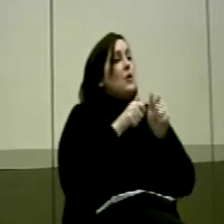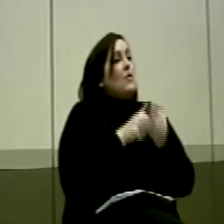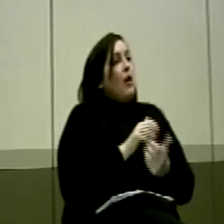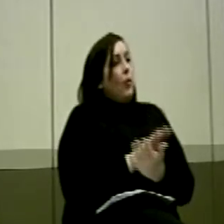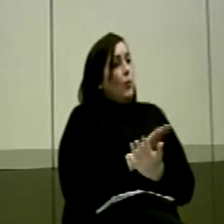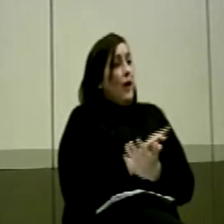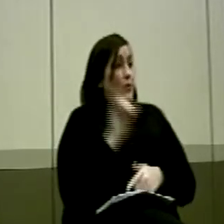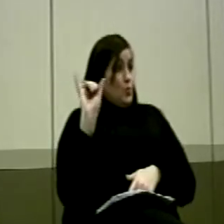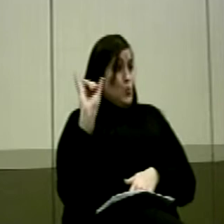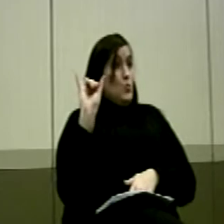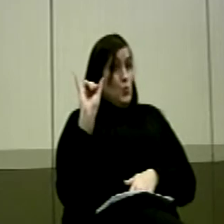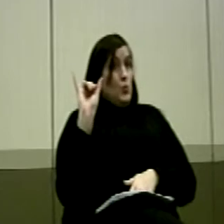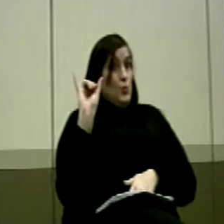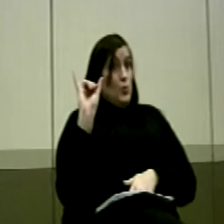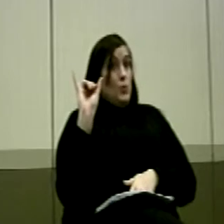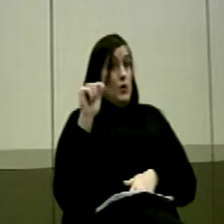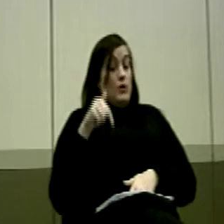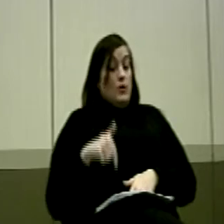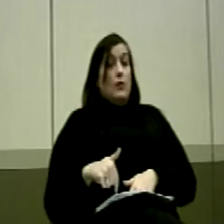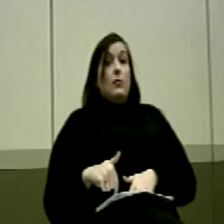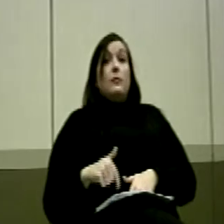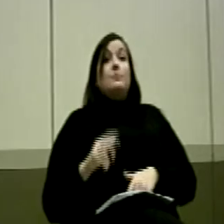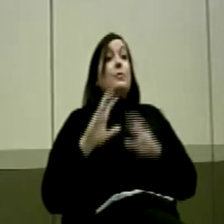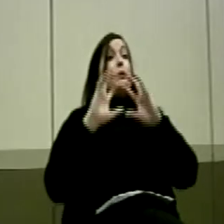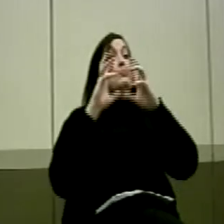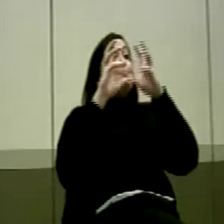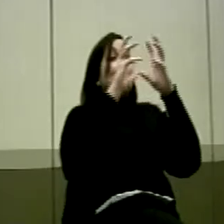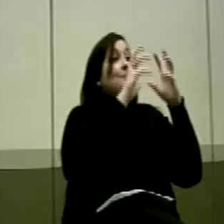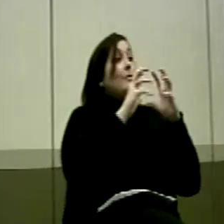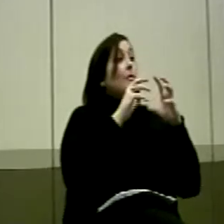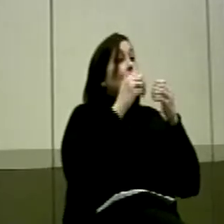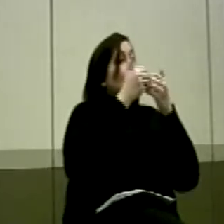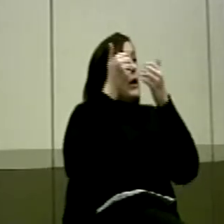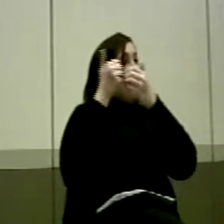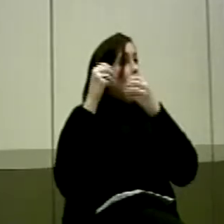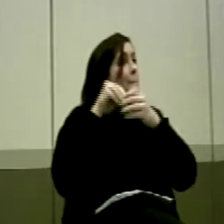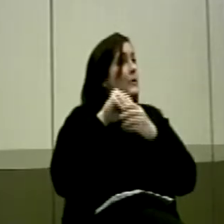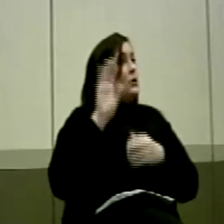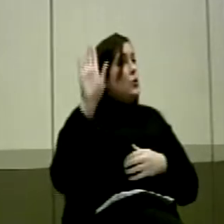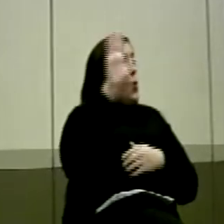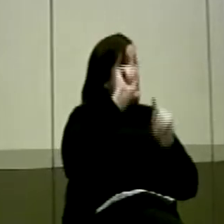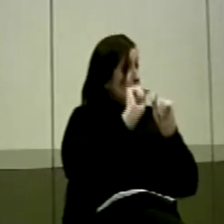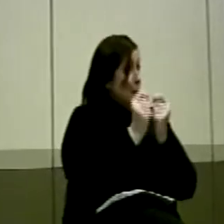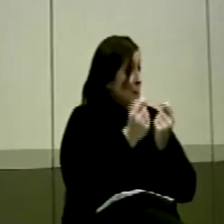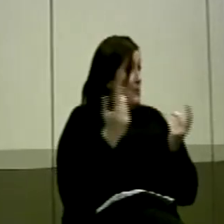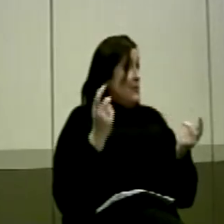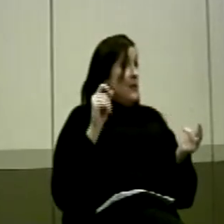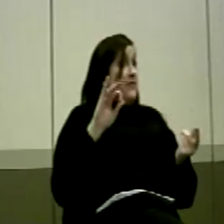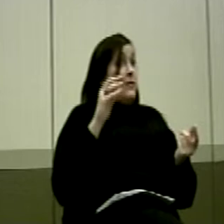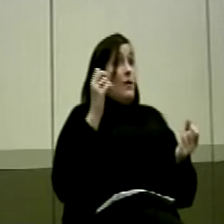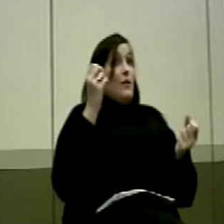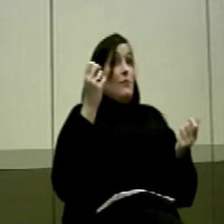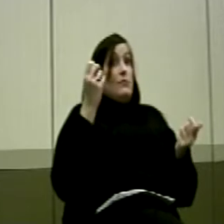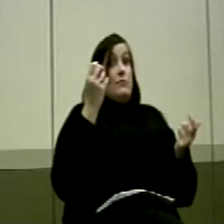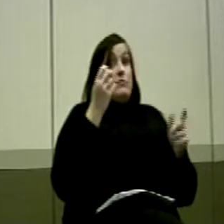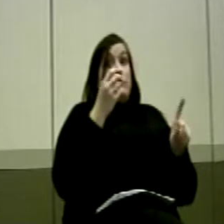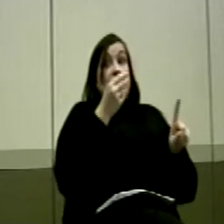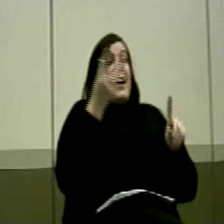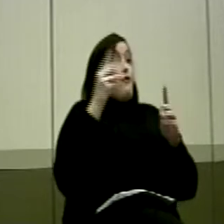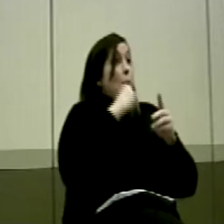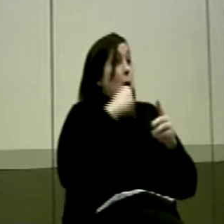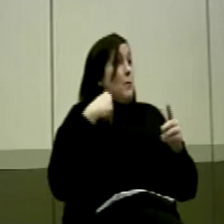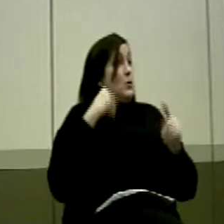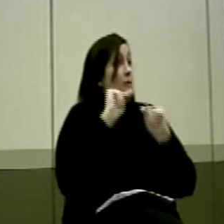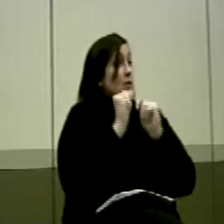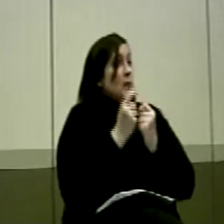into your teams, if you've got multiple members of your teams here, or just even like at the table level. It doesn't matter to me how